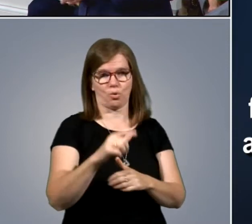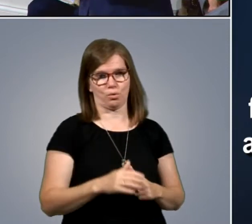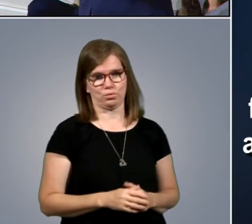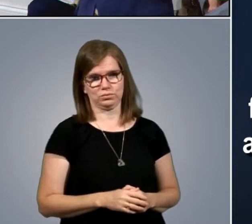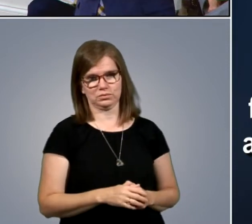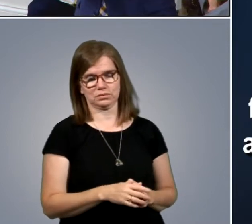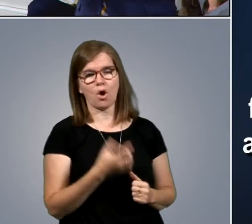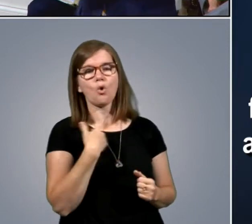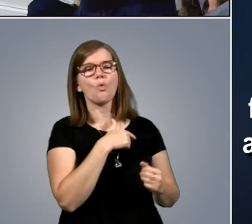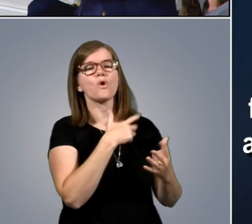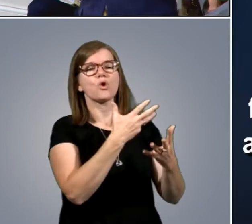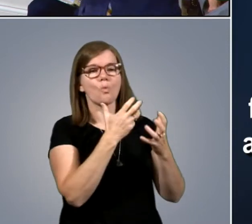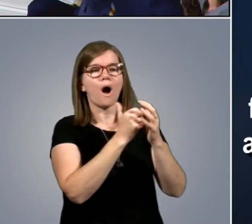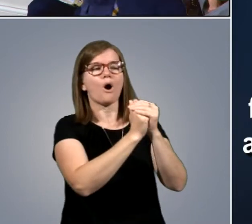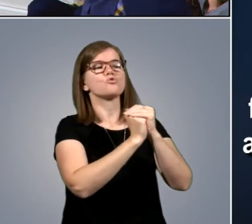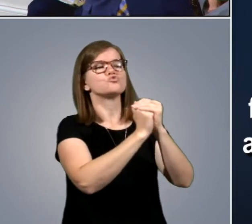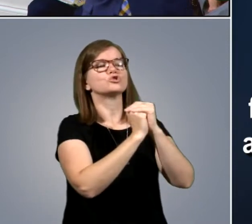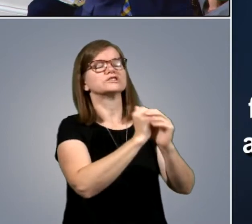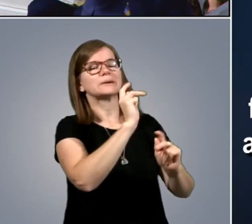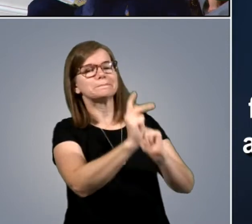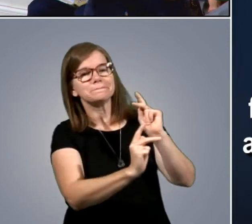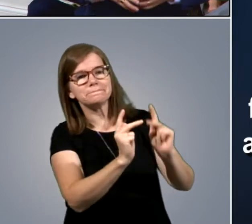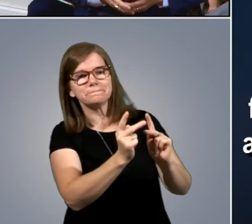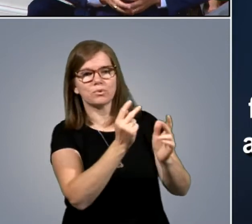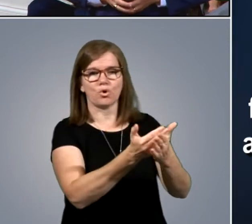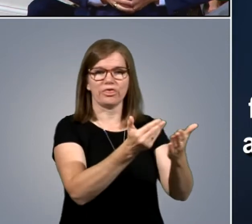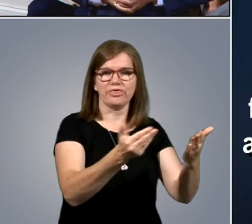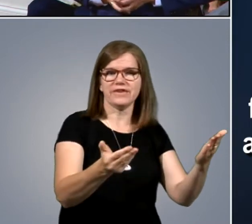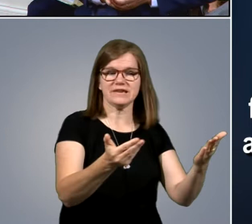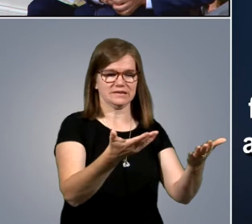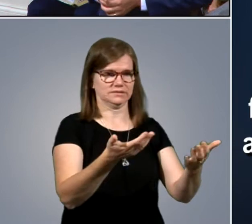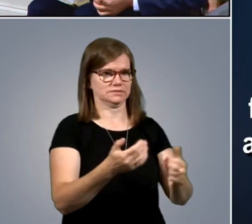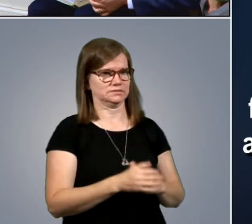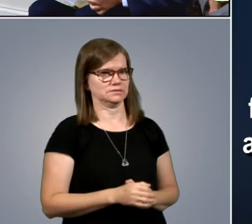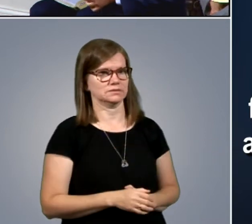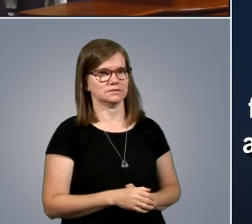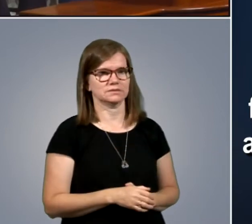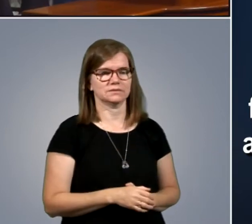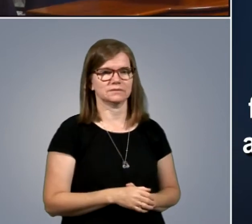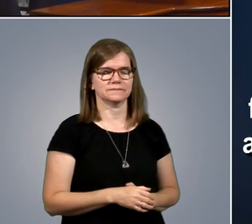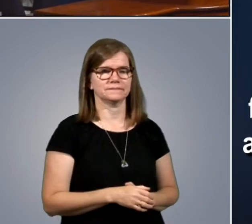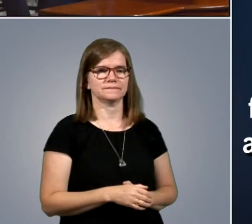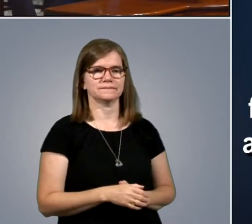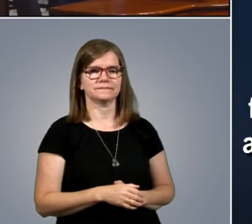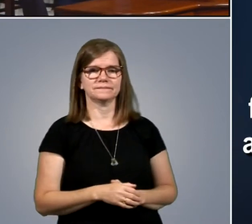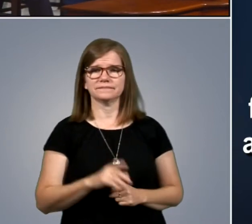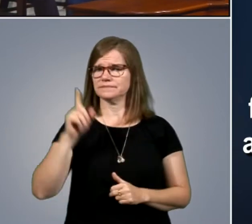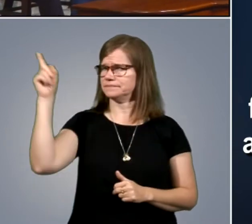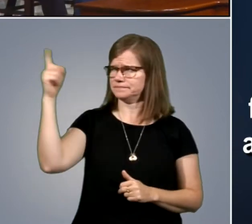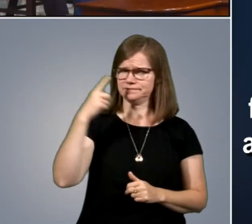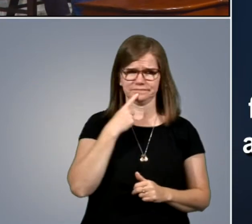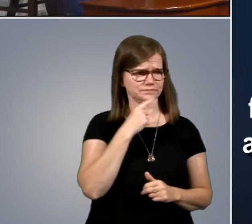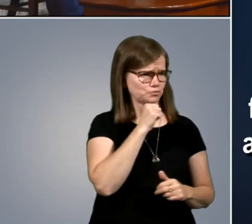We want to worship people and things and possessions. He says, don't worship things. He said, number three, when you get